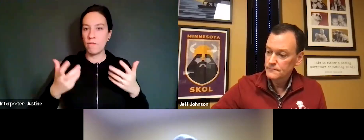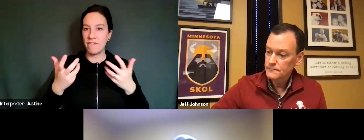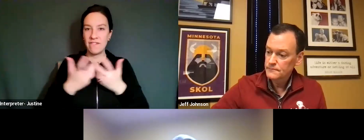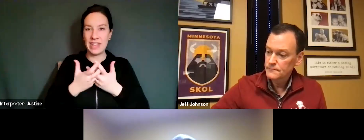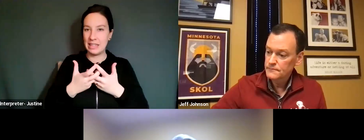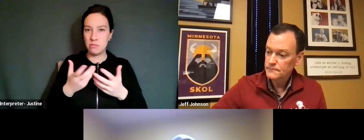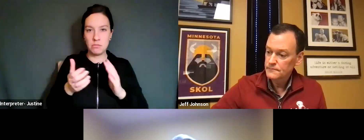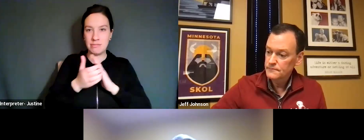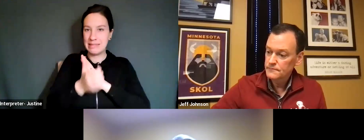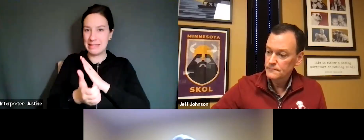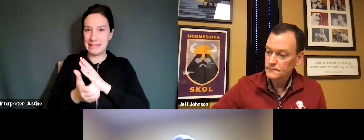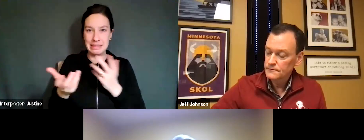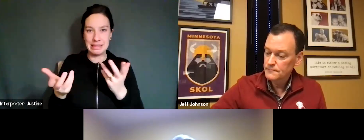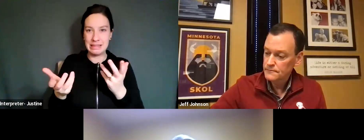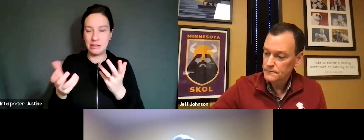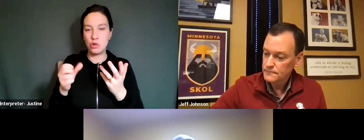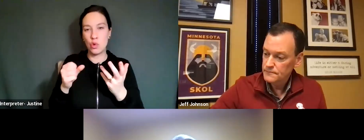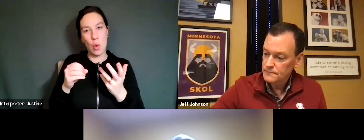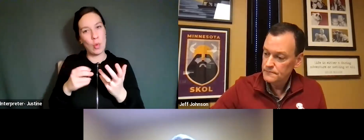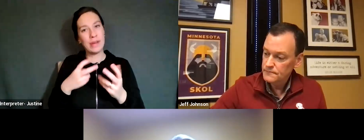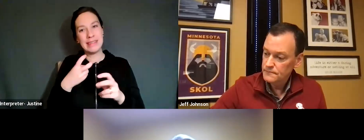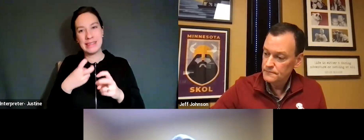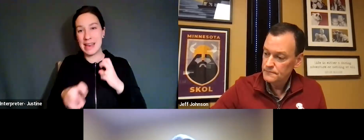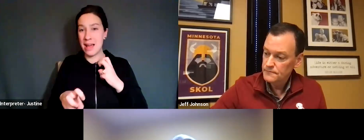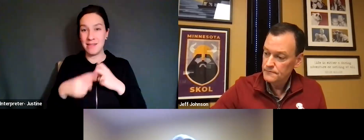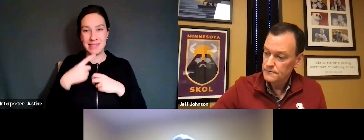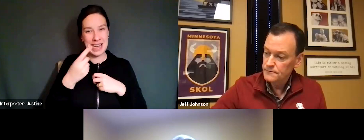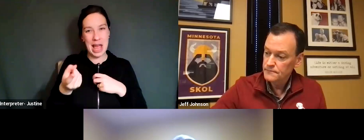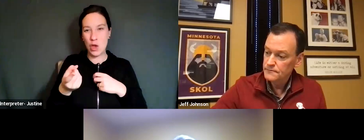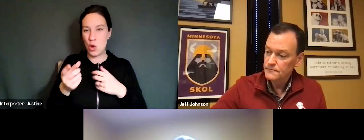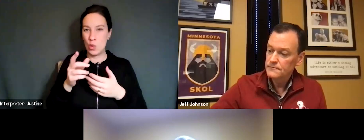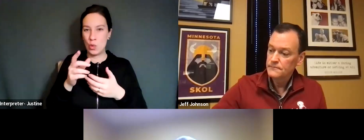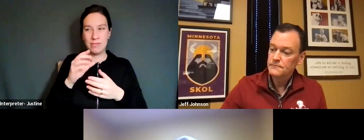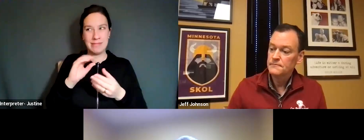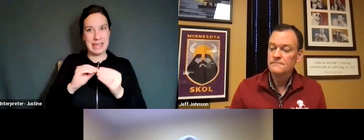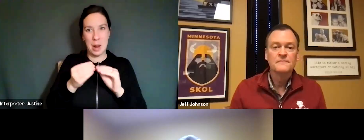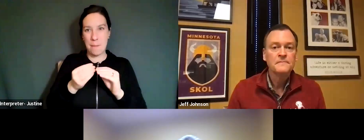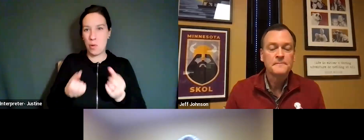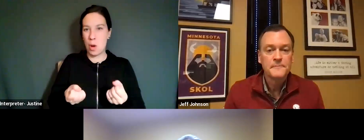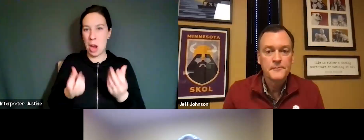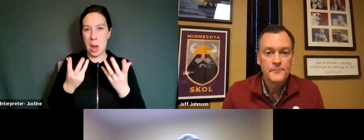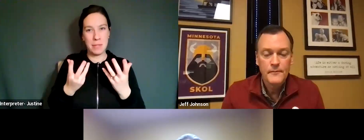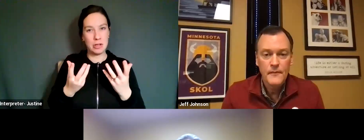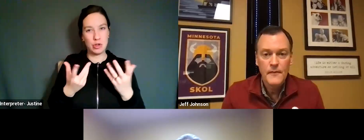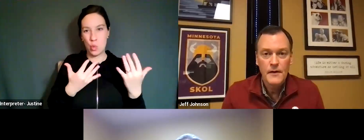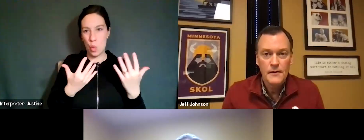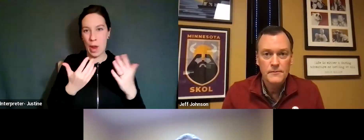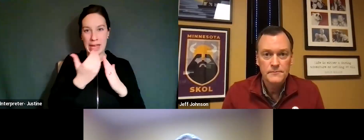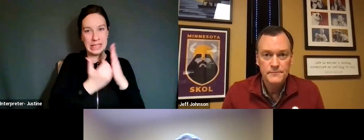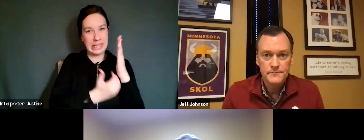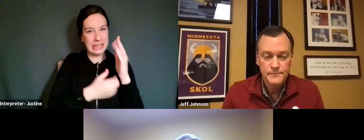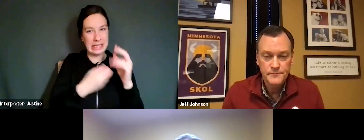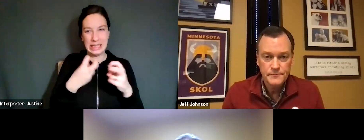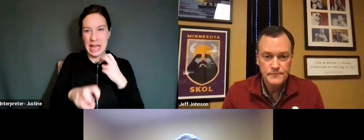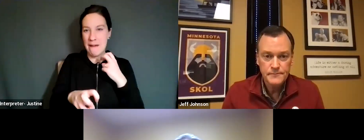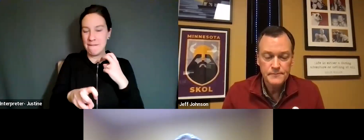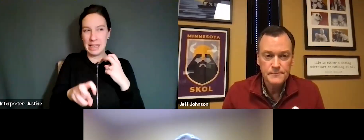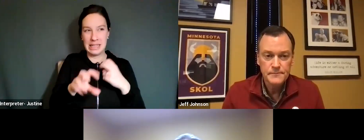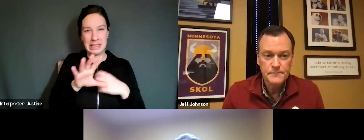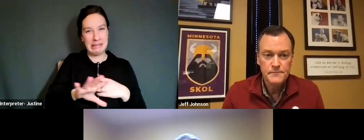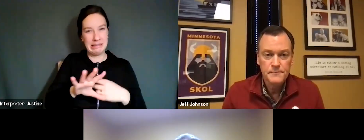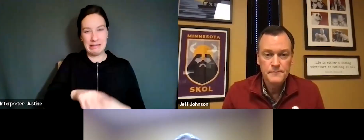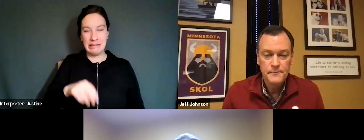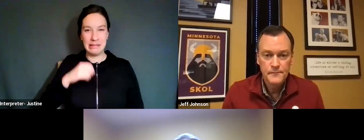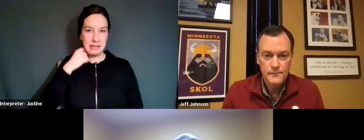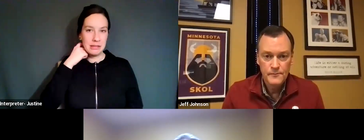really, really difficult for me to even give a number of how long of a wait it is for a hypoallergenic dog.